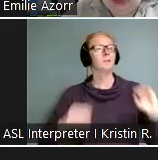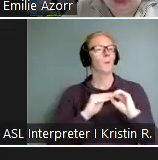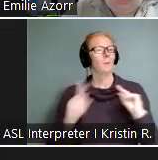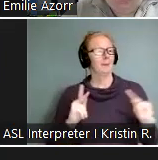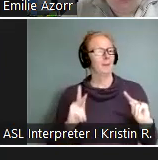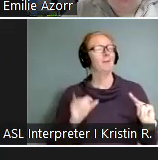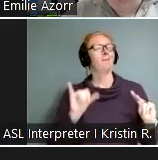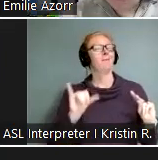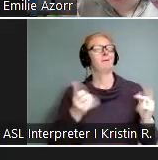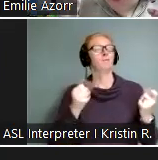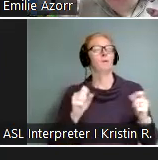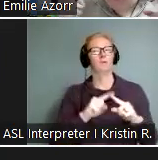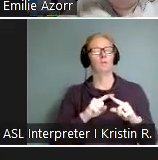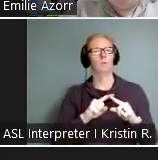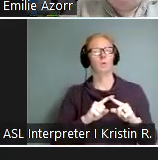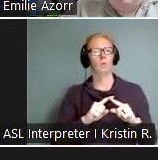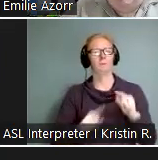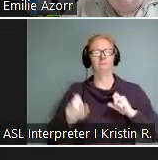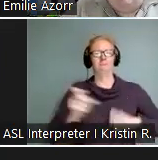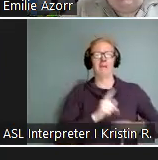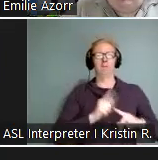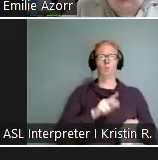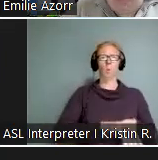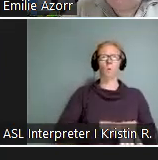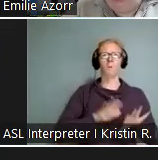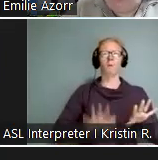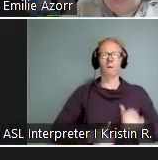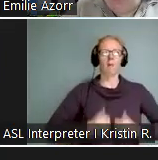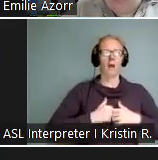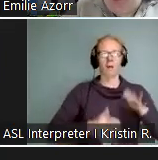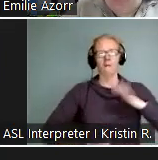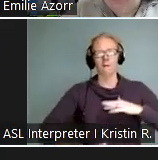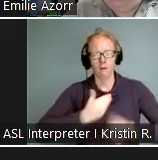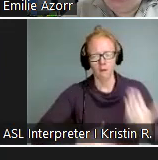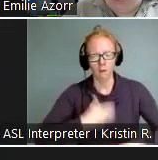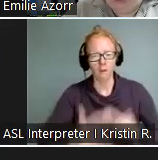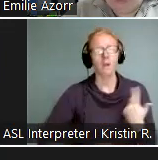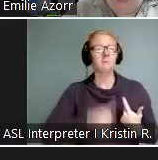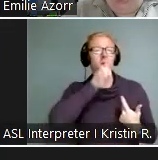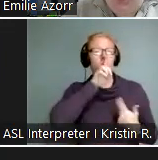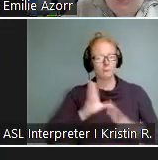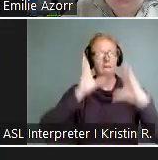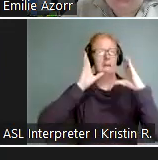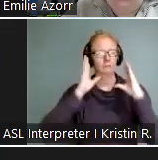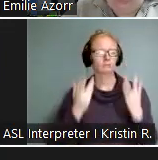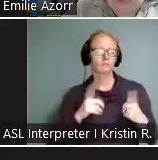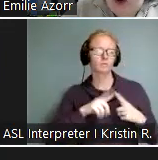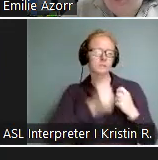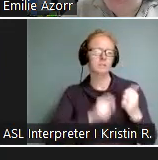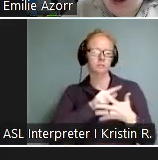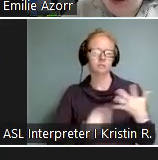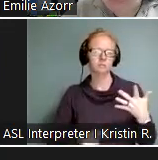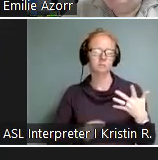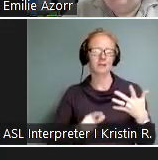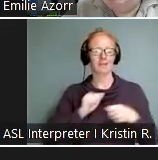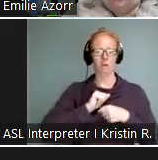are trying to shift back to normal. We want to make sure that people are paying close attention and keeping